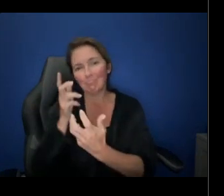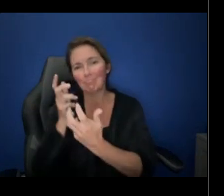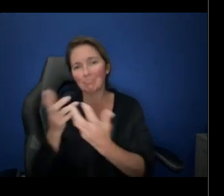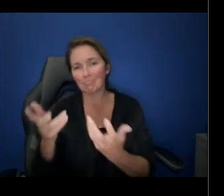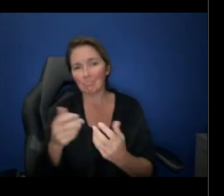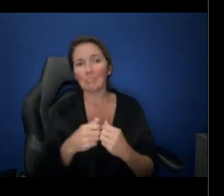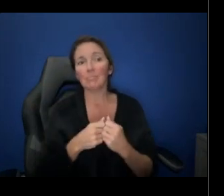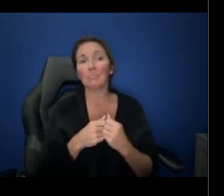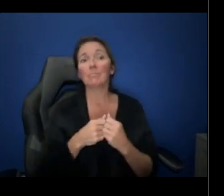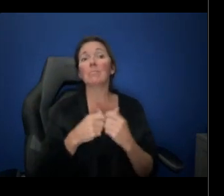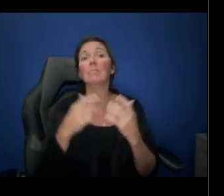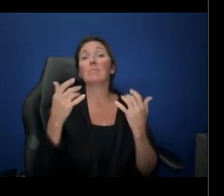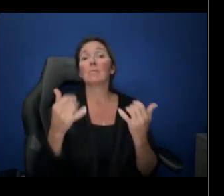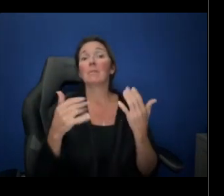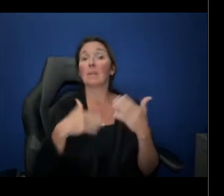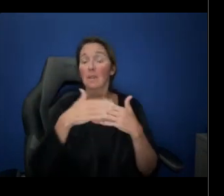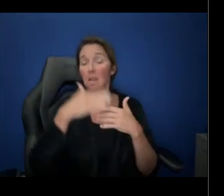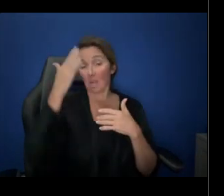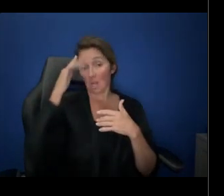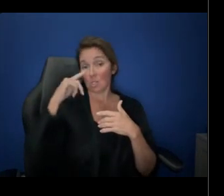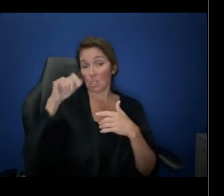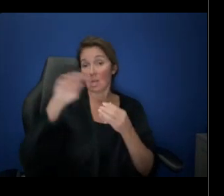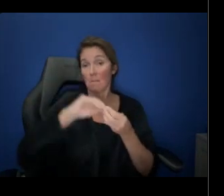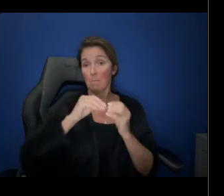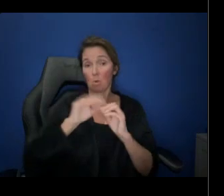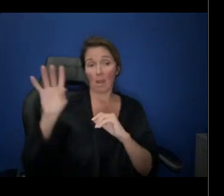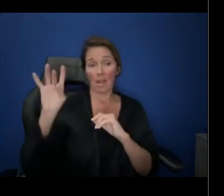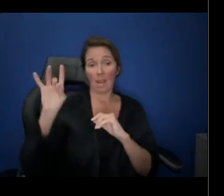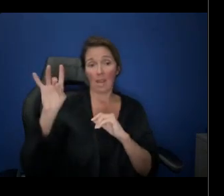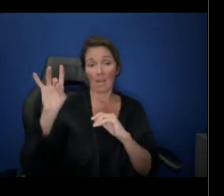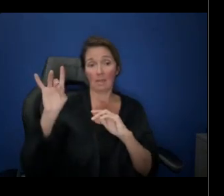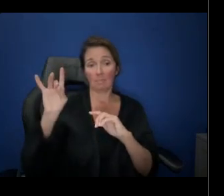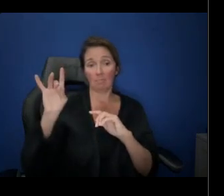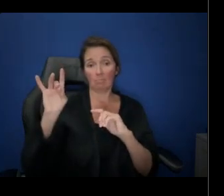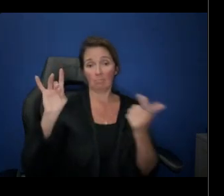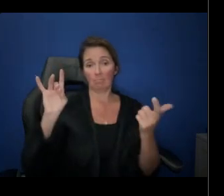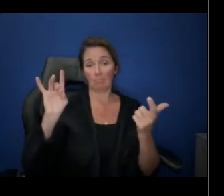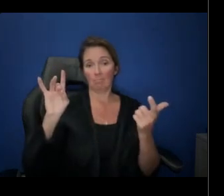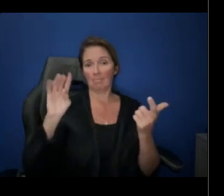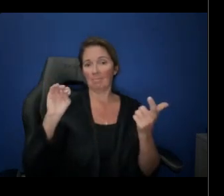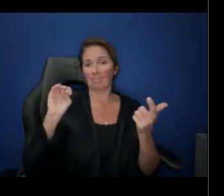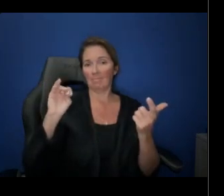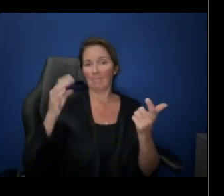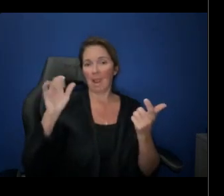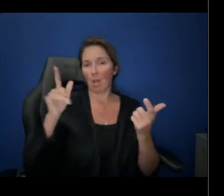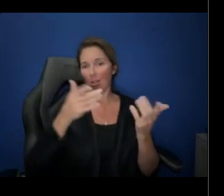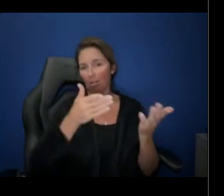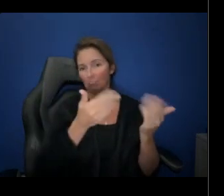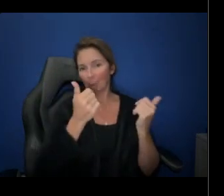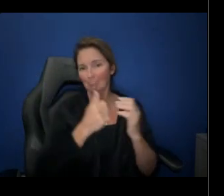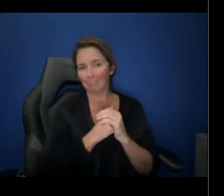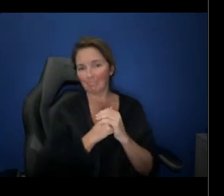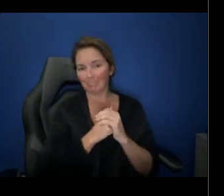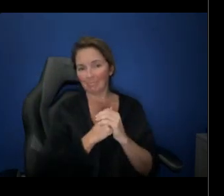And that brings us to knowledge check 8. Michael, I'm going to send it over to you again.